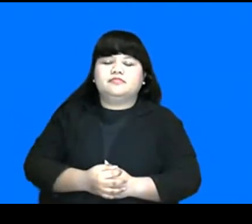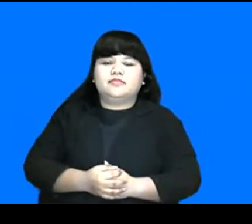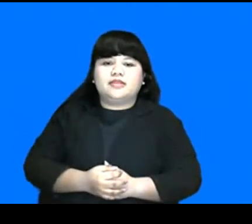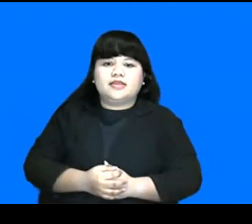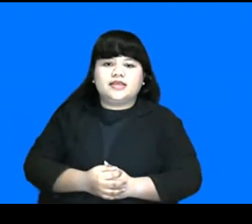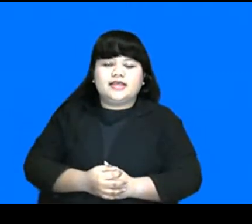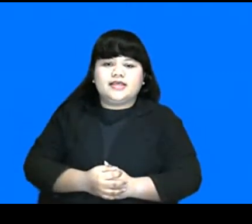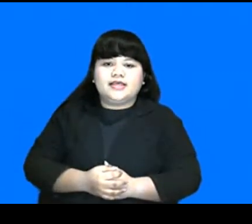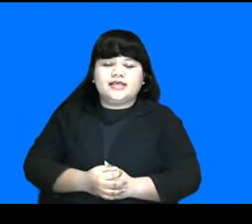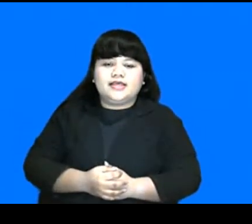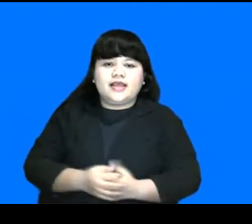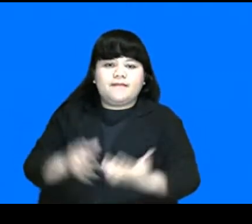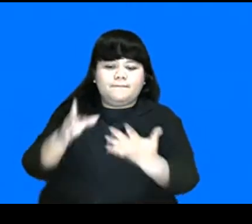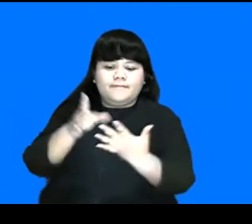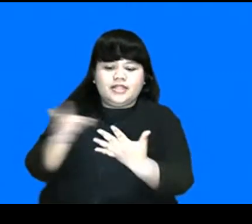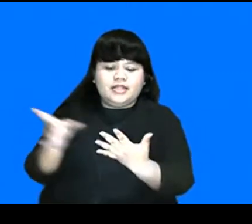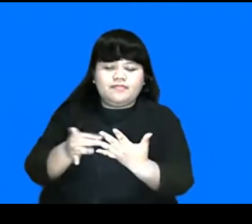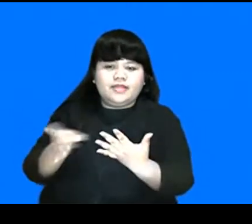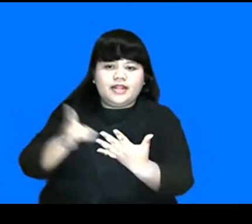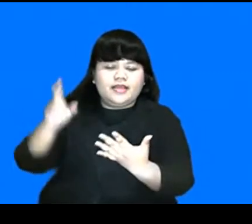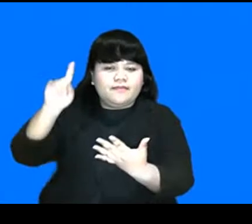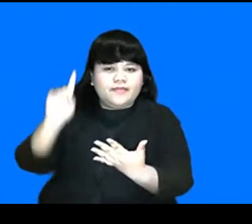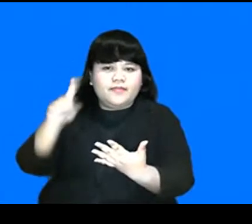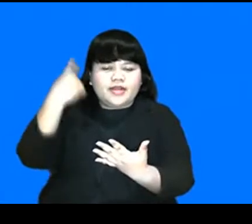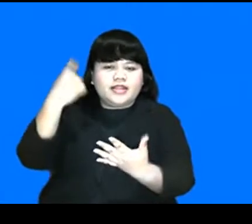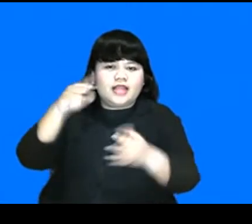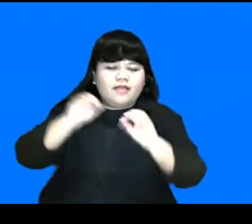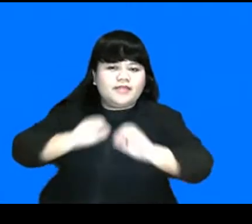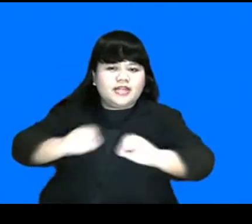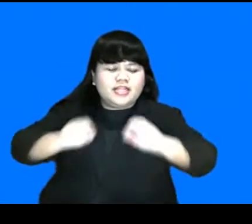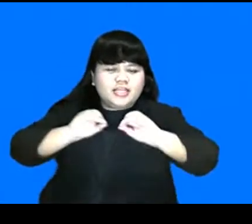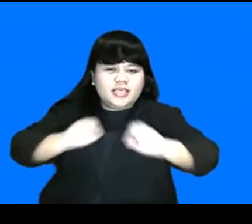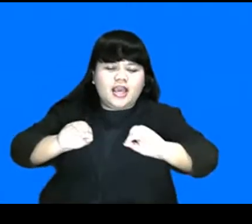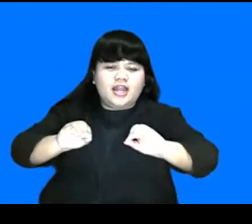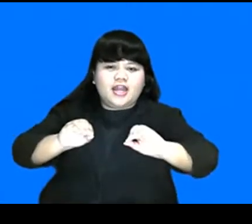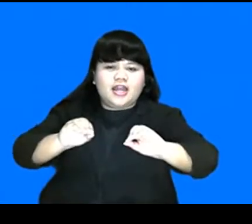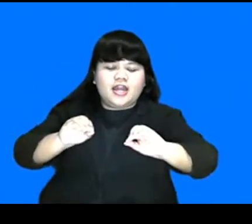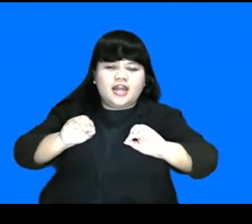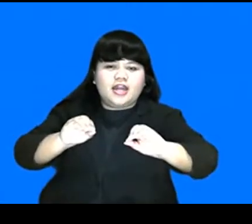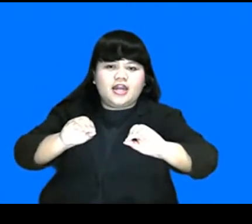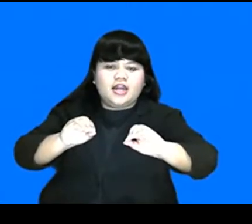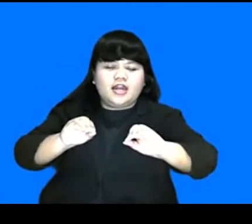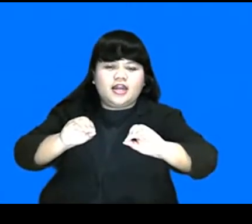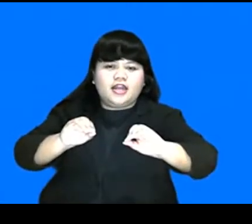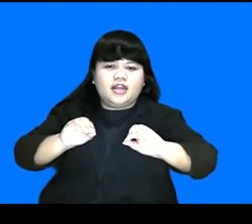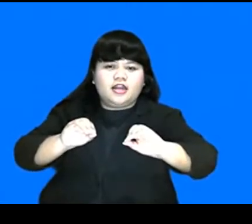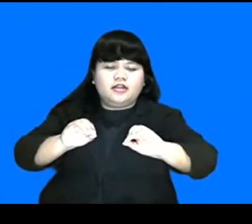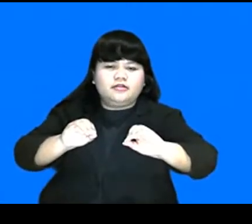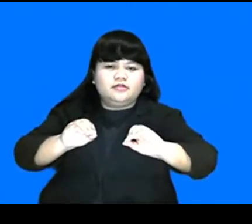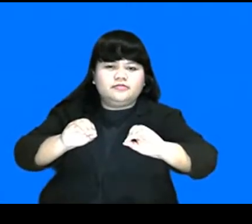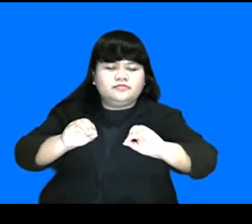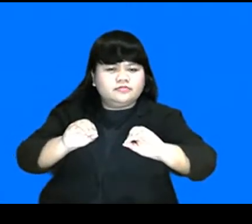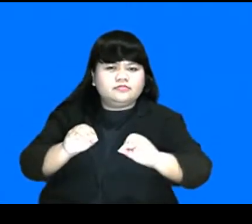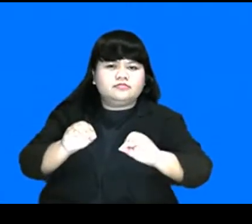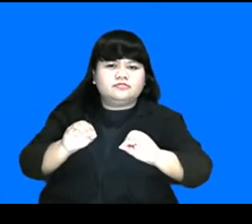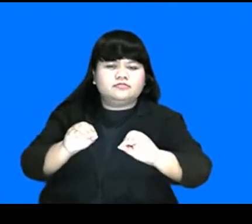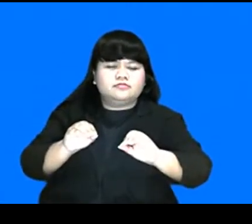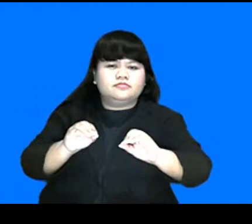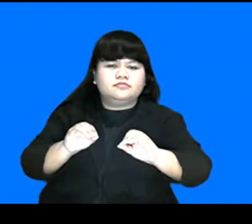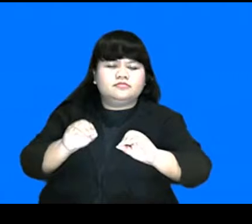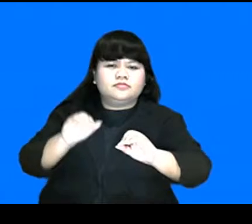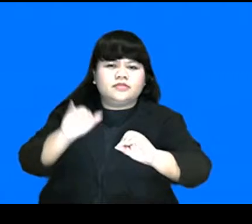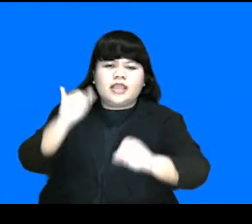education, I get good healthcare. So it's also a question of right. Why should I accept charity? I have my rights. I'm a citizen of a